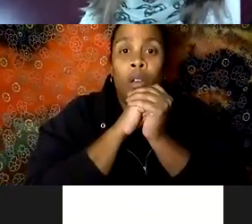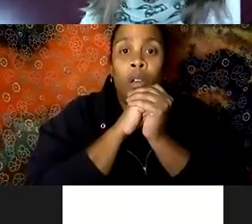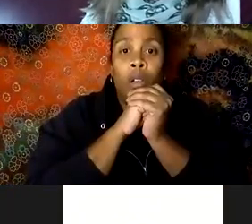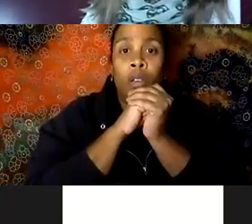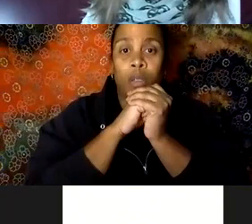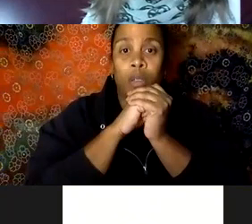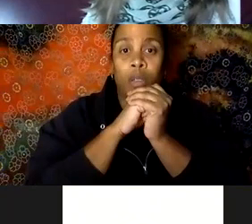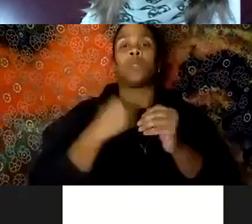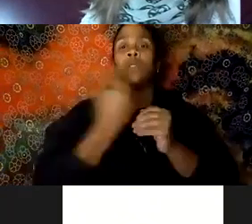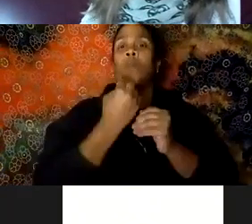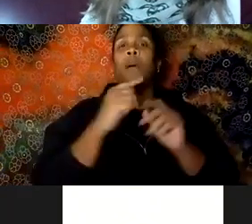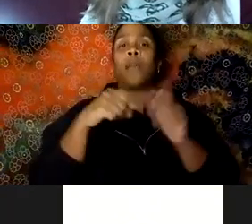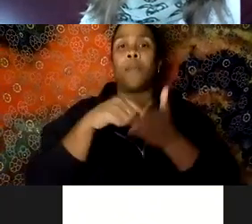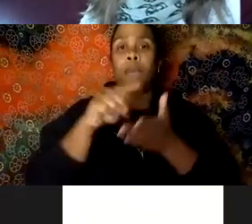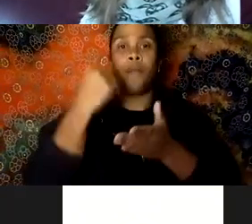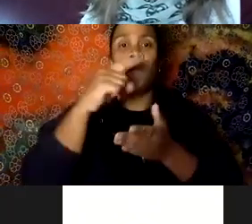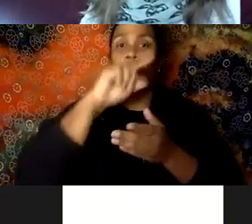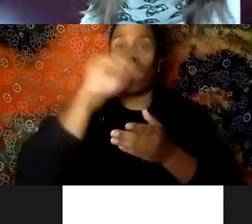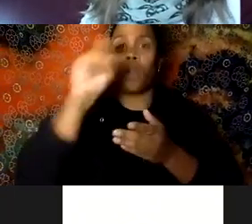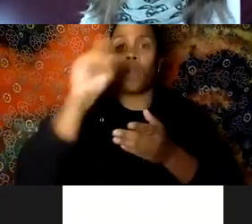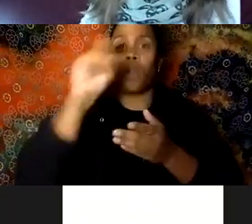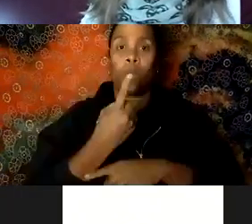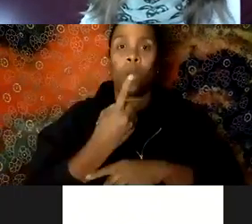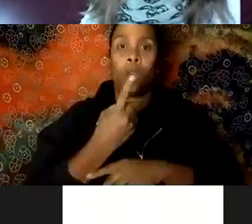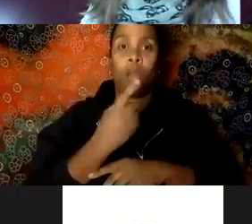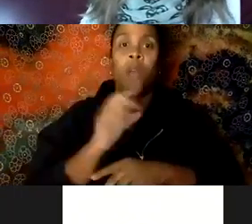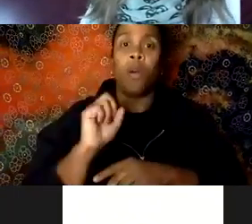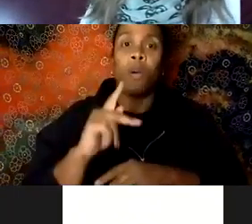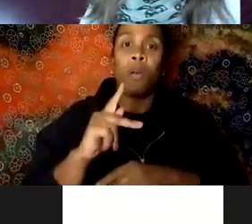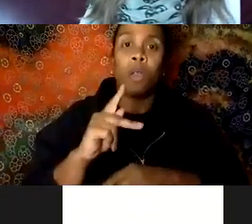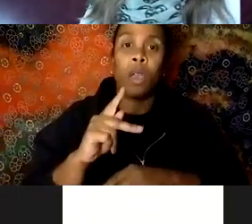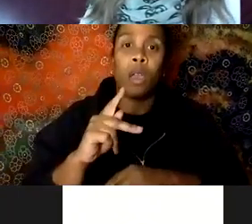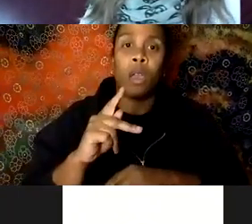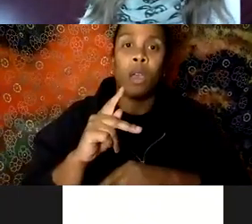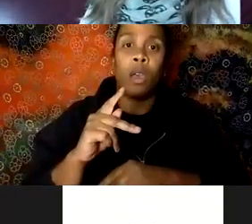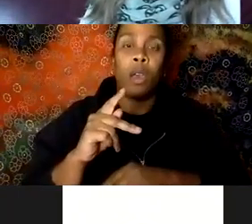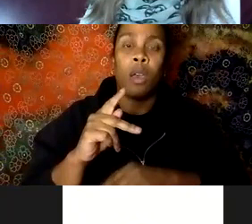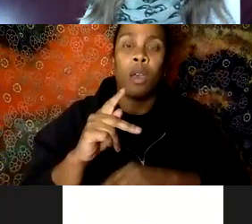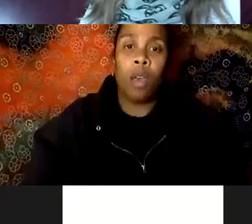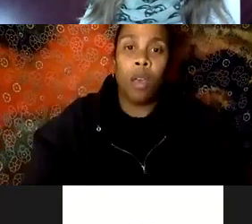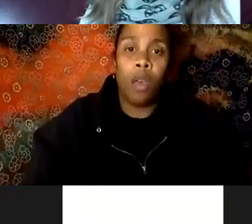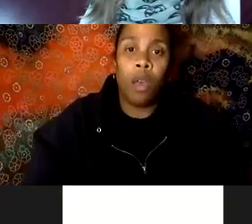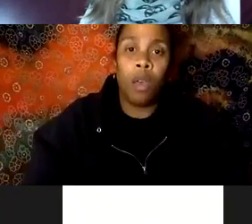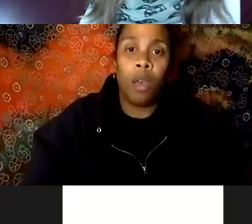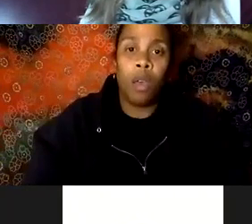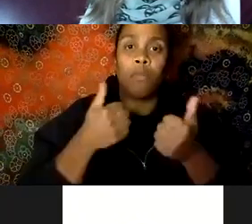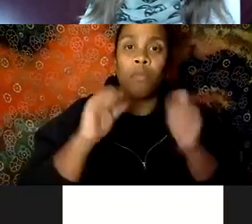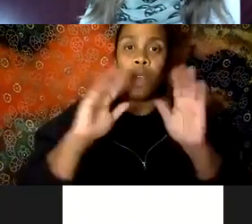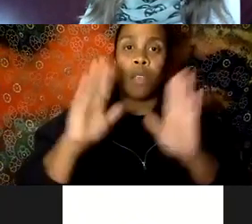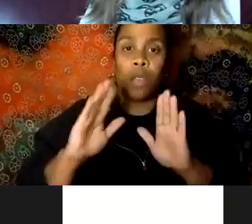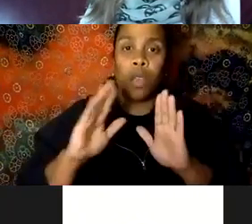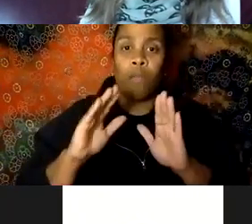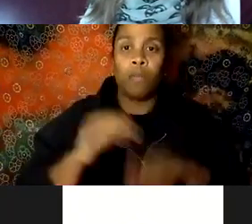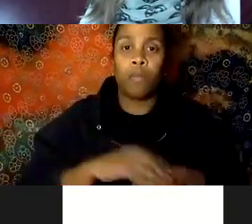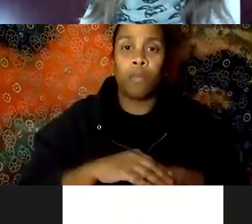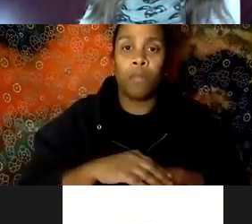on Eventbrite. And yeah, so I'll either see that you paid or, okay, great. Or mention in the chat that